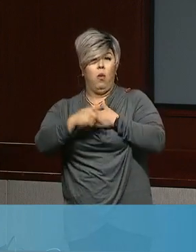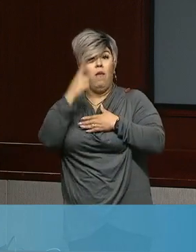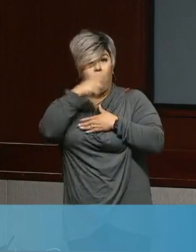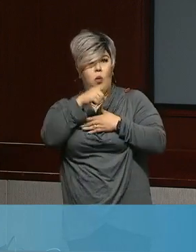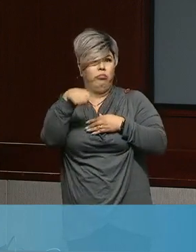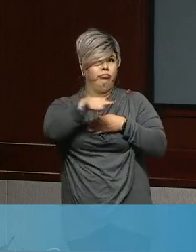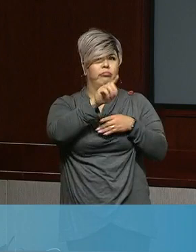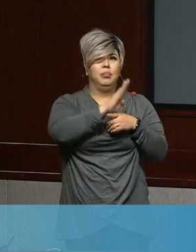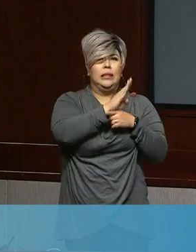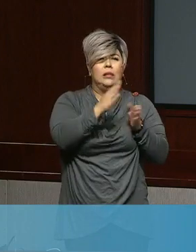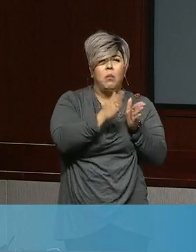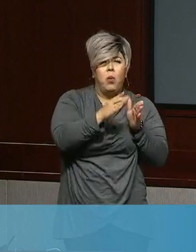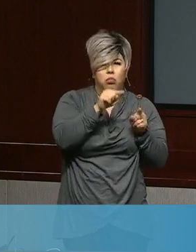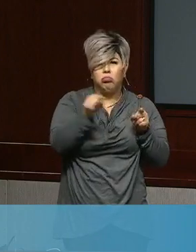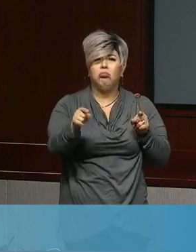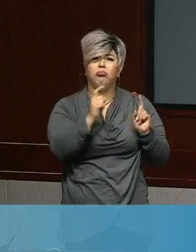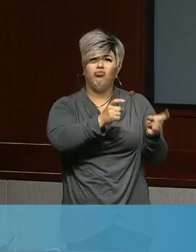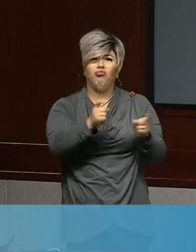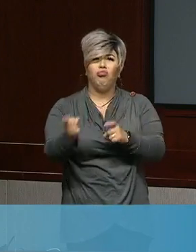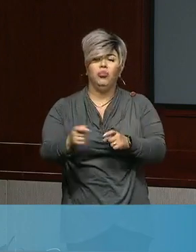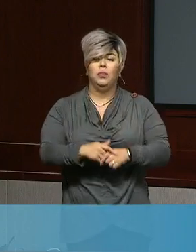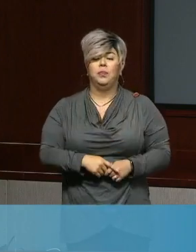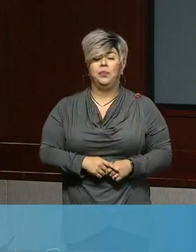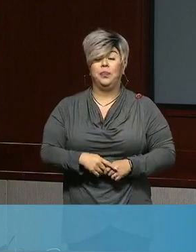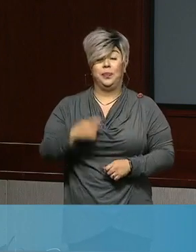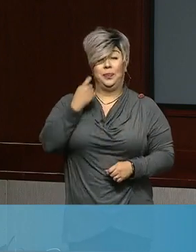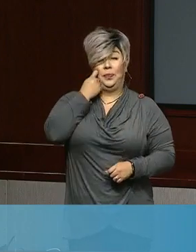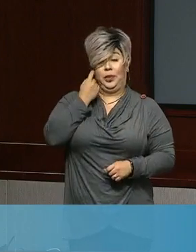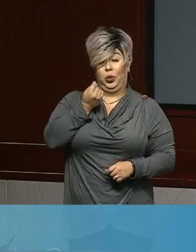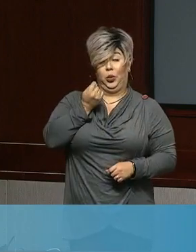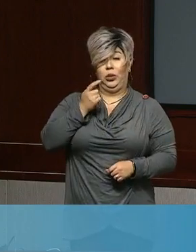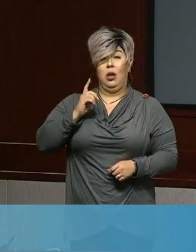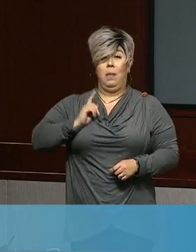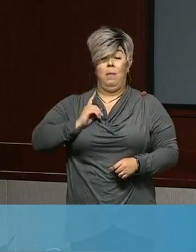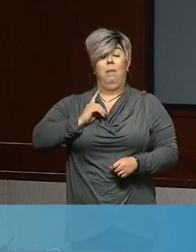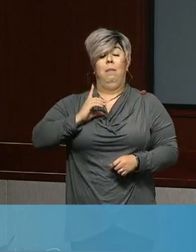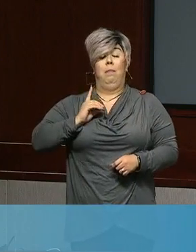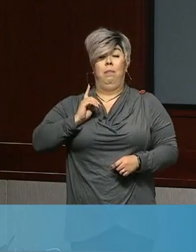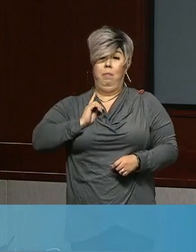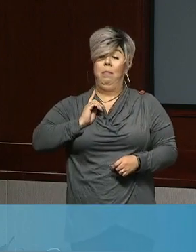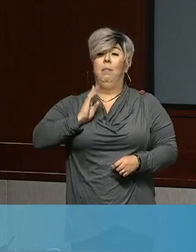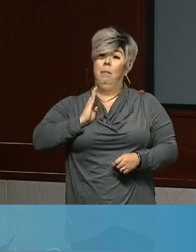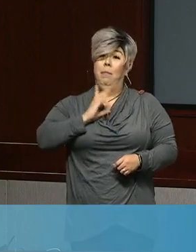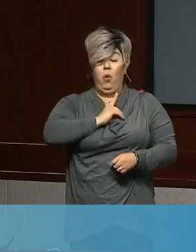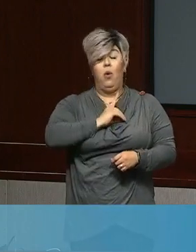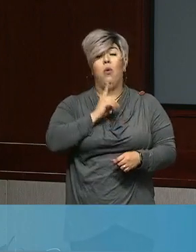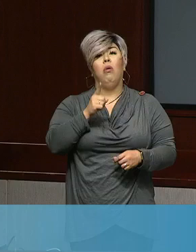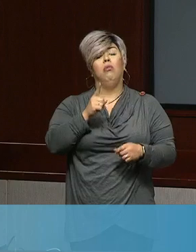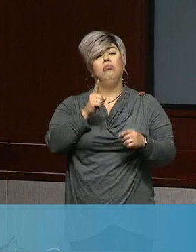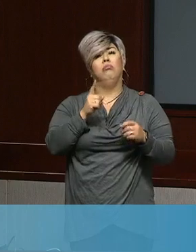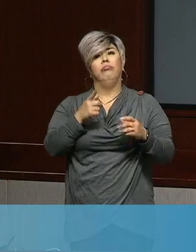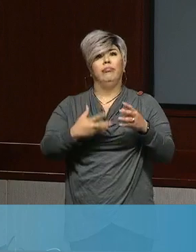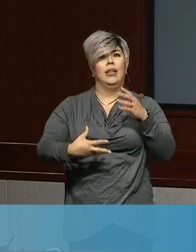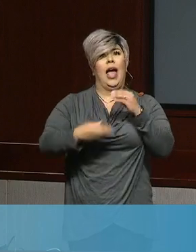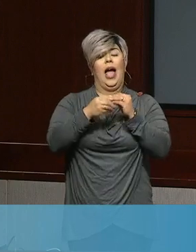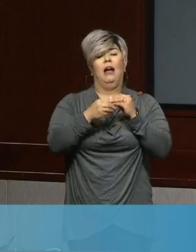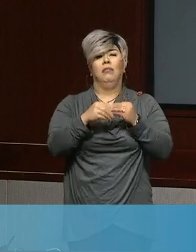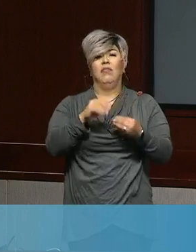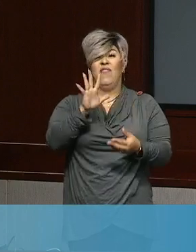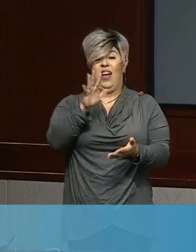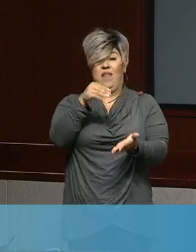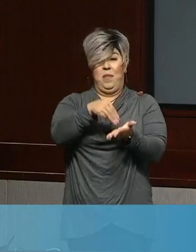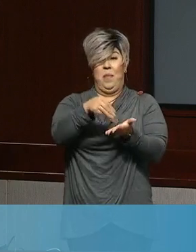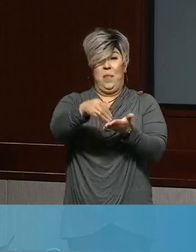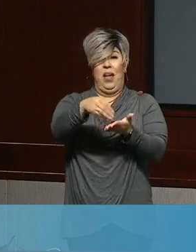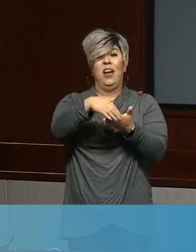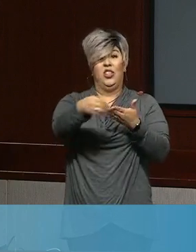businesses. On Tuesday, the Board of Supervisors allocated an additional $5 million to